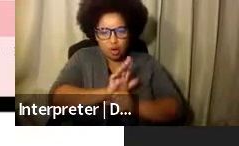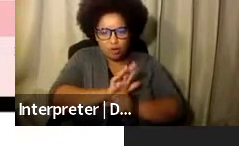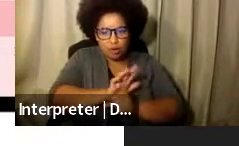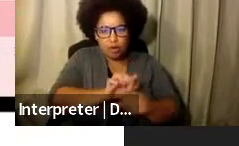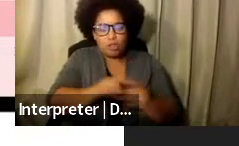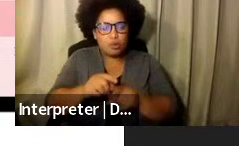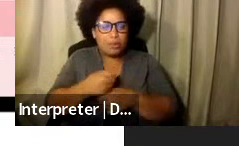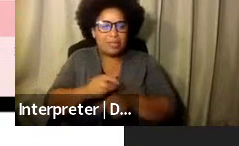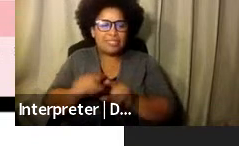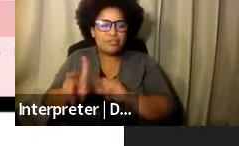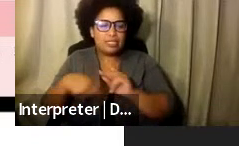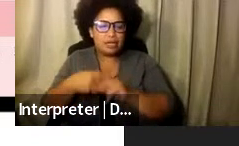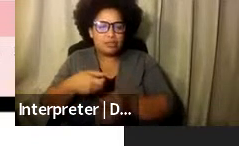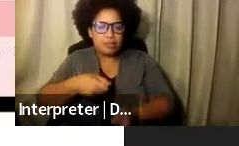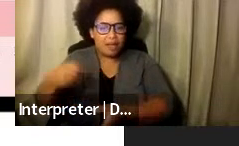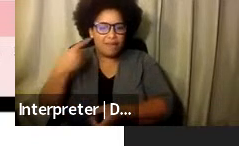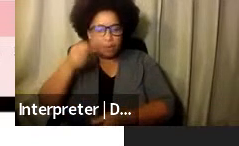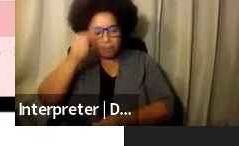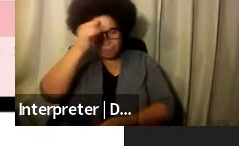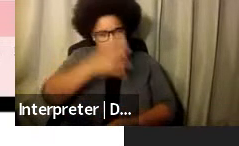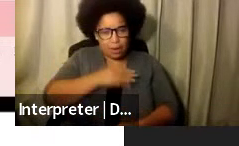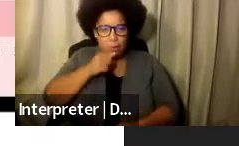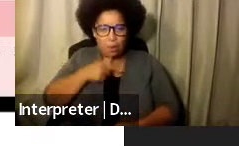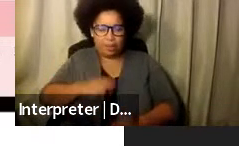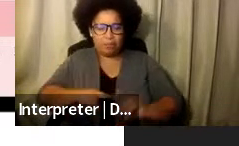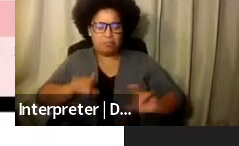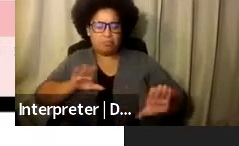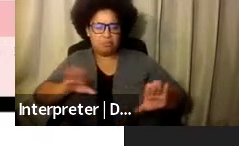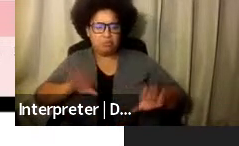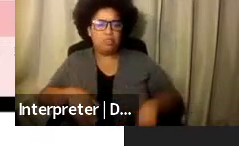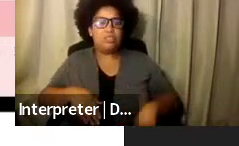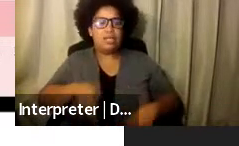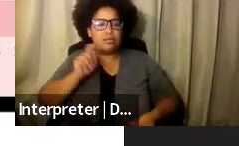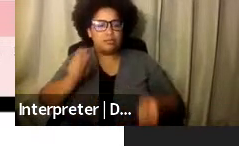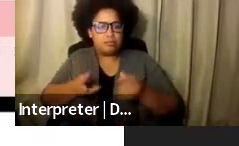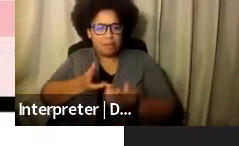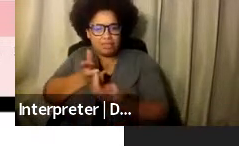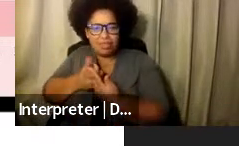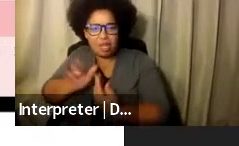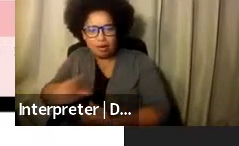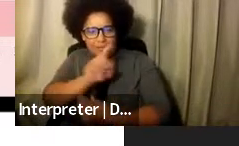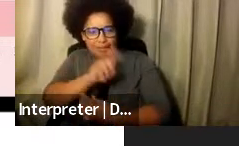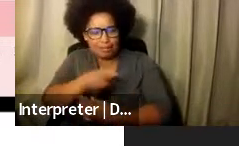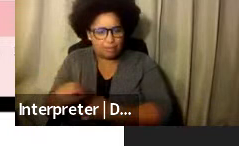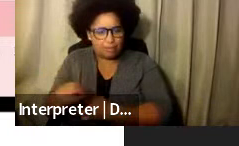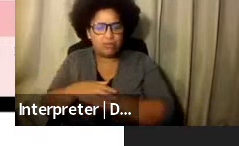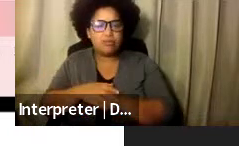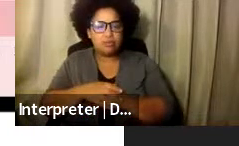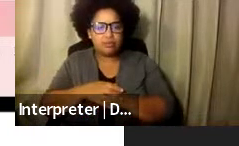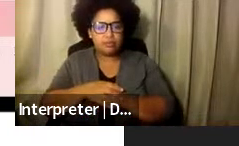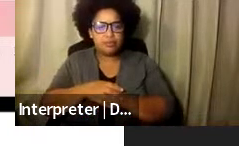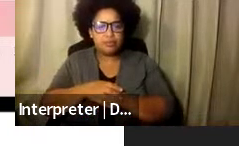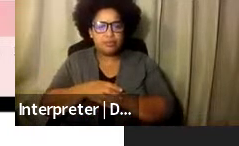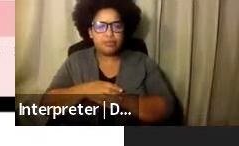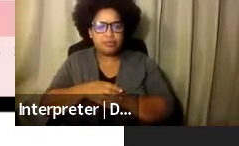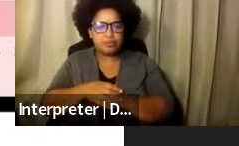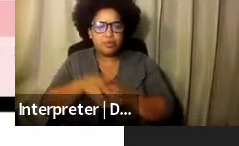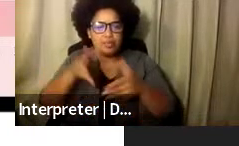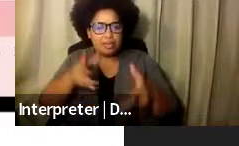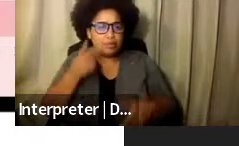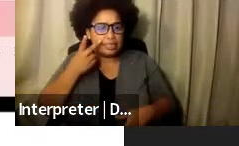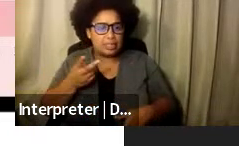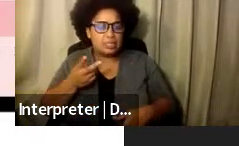make different bags for males and females that are tailored to their specific needs. The rest are pictures